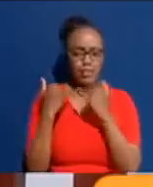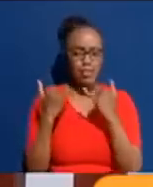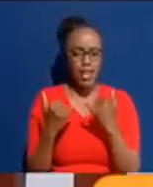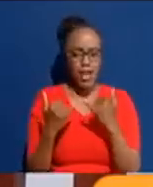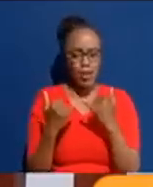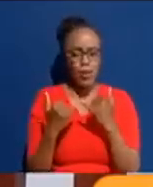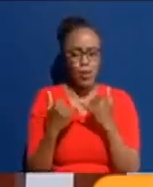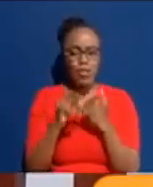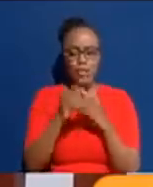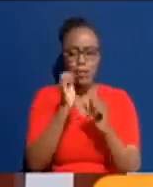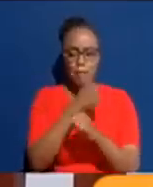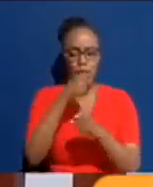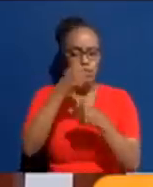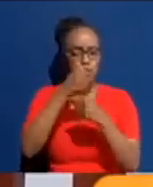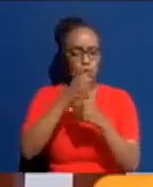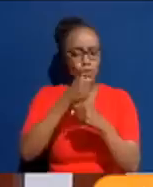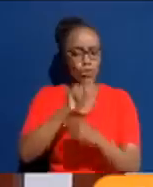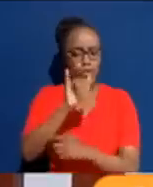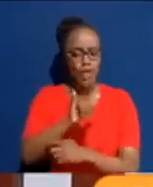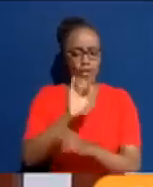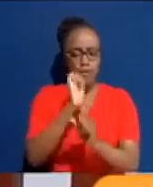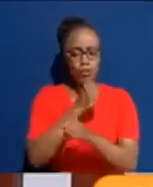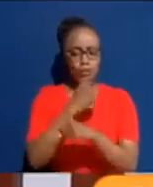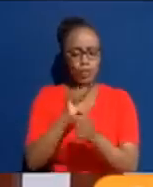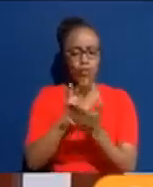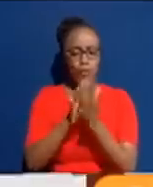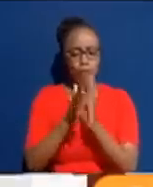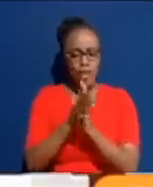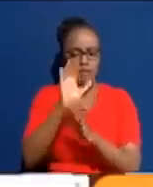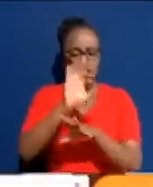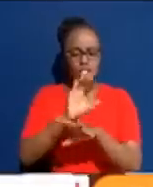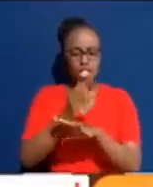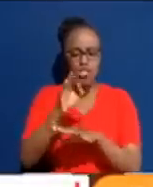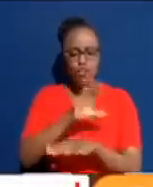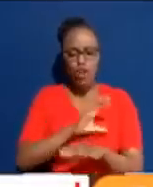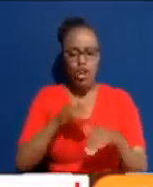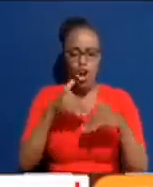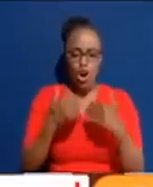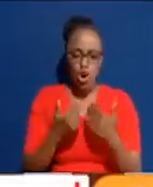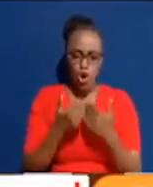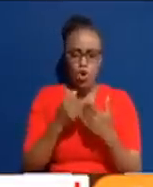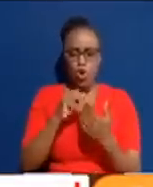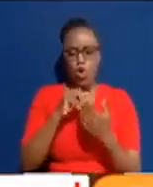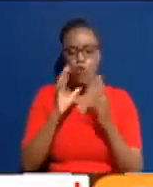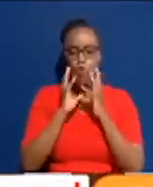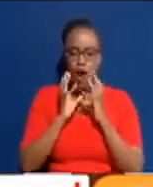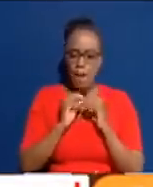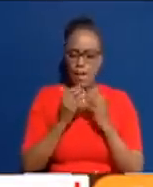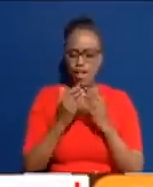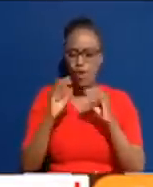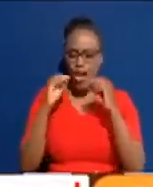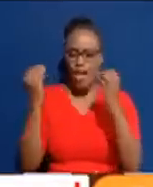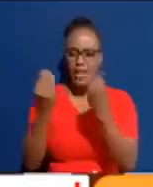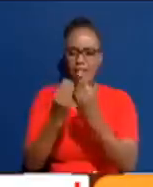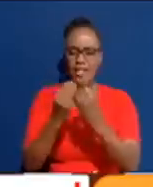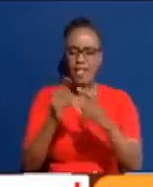the church cannot perform that. It cannot be the Church of Christ or Mohammedan organization. And you are